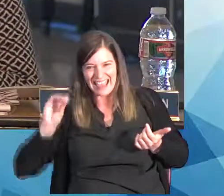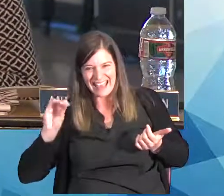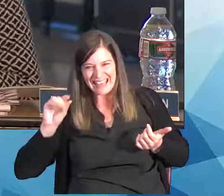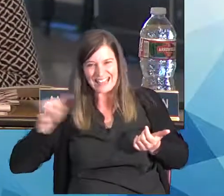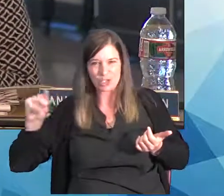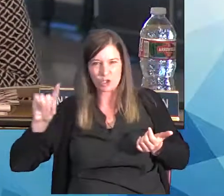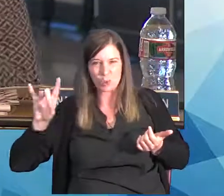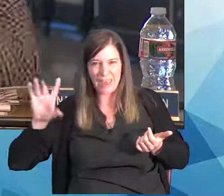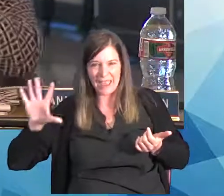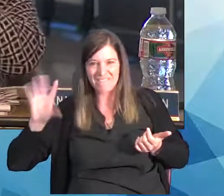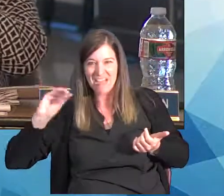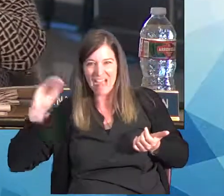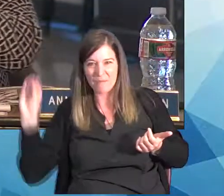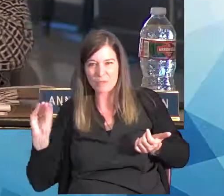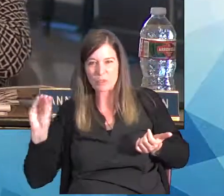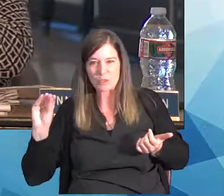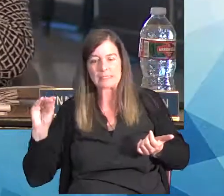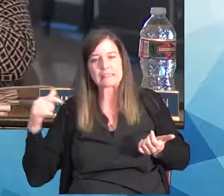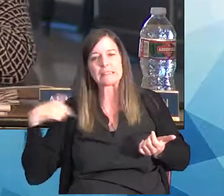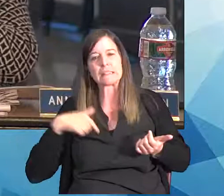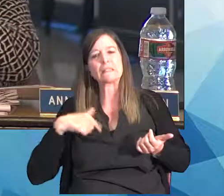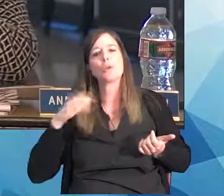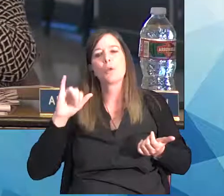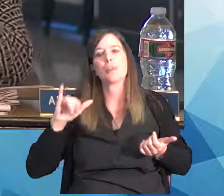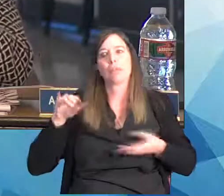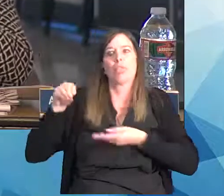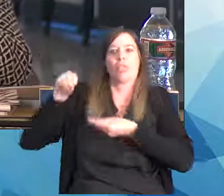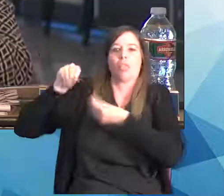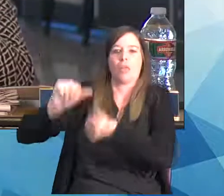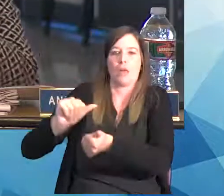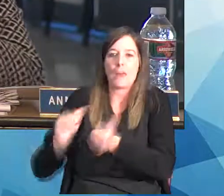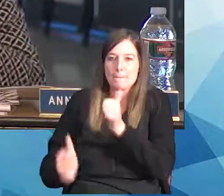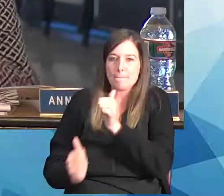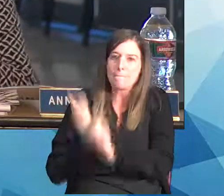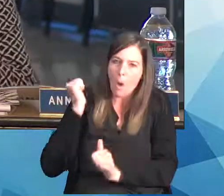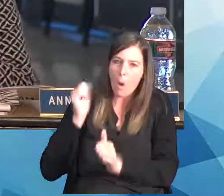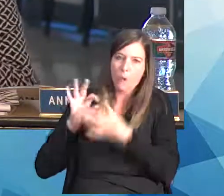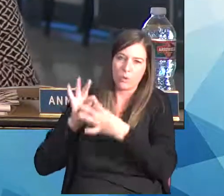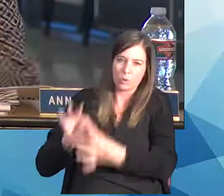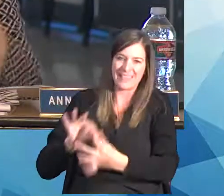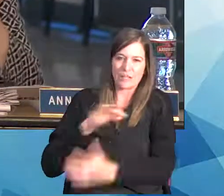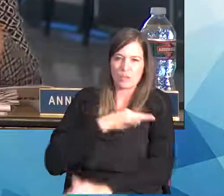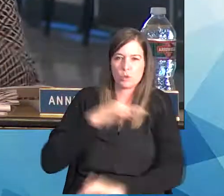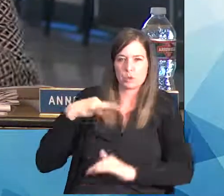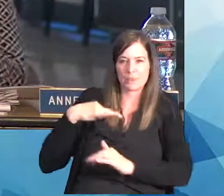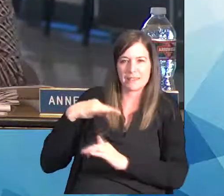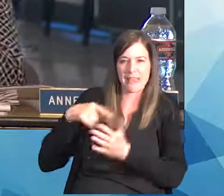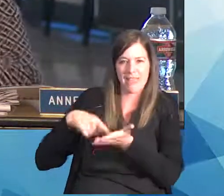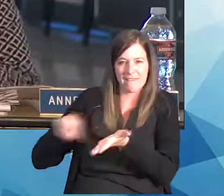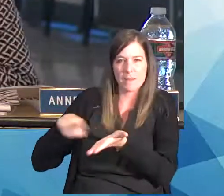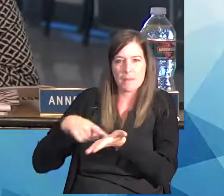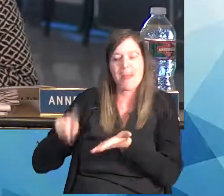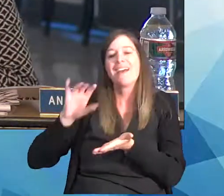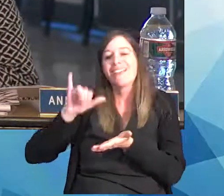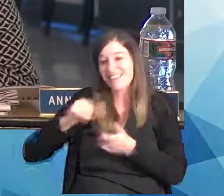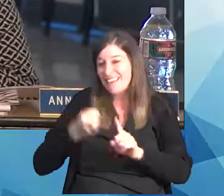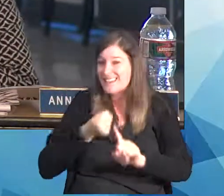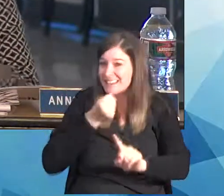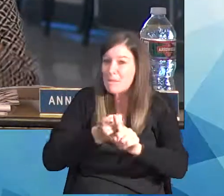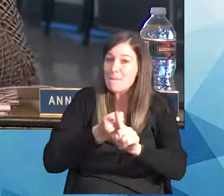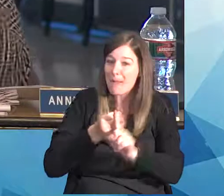staffing, and that has a direct impact on ASDB in ways that most of